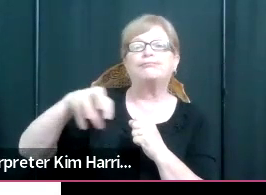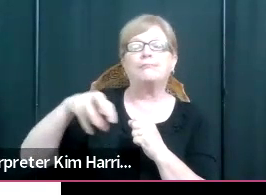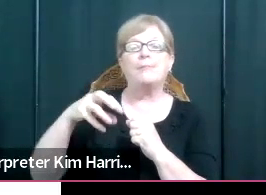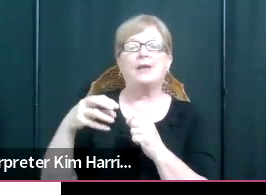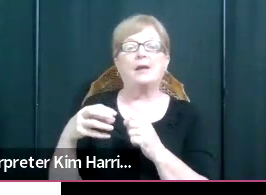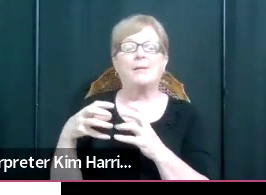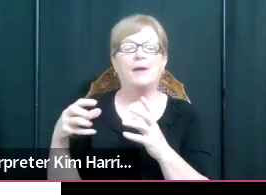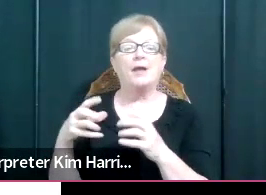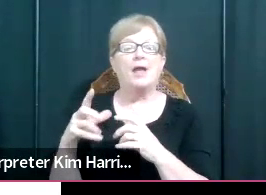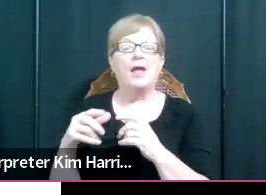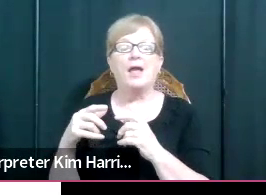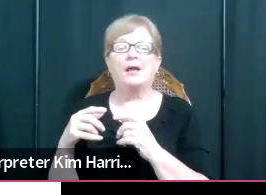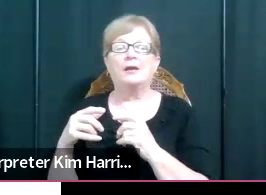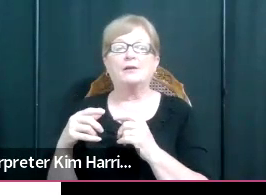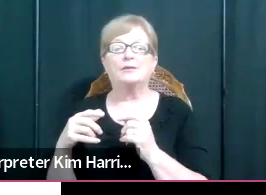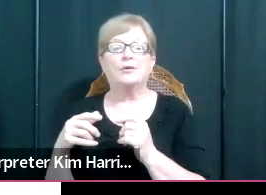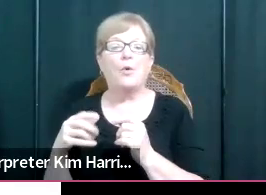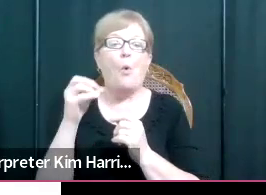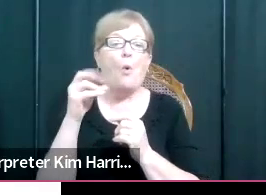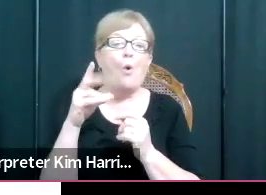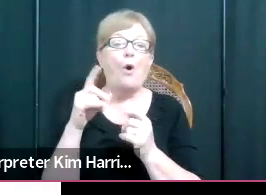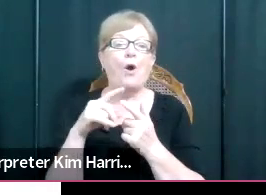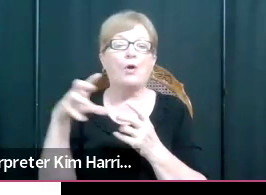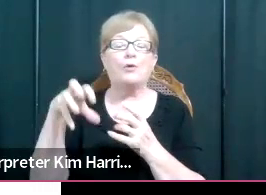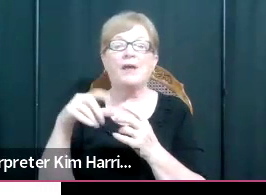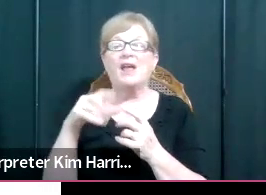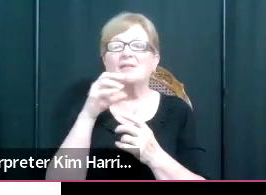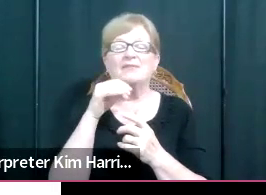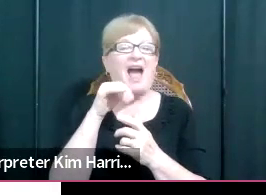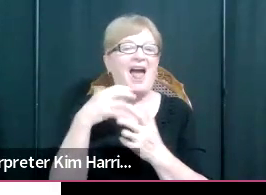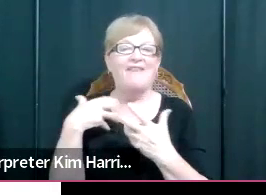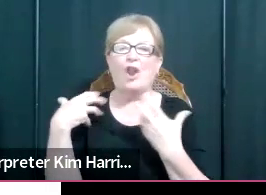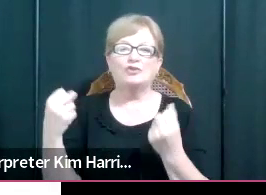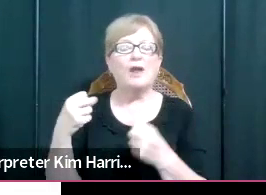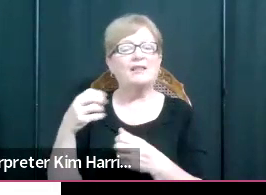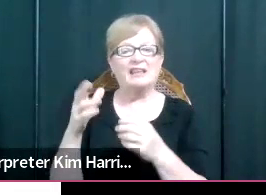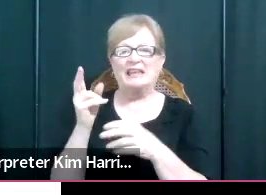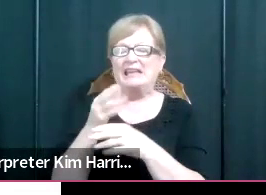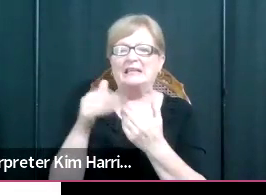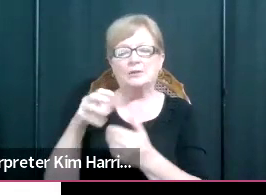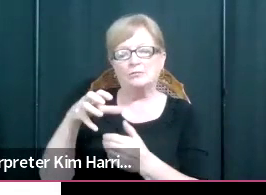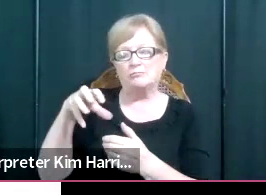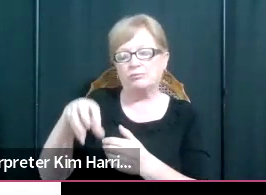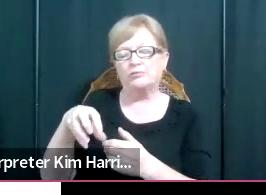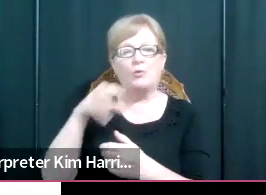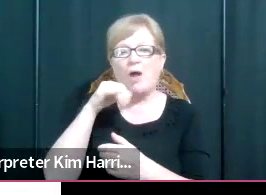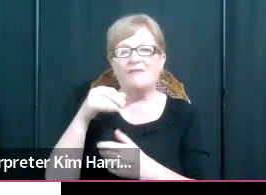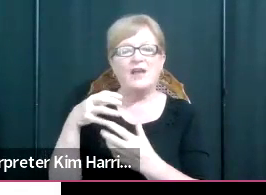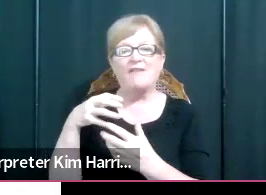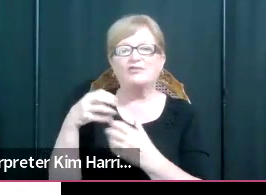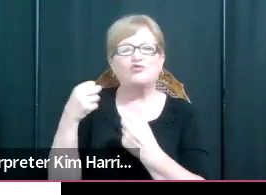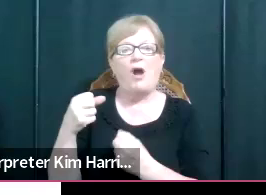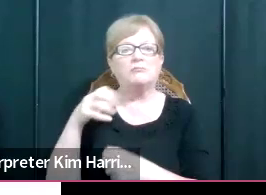grip, or a grip that requires less strength, they can use the egg crayon and still be able to create art.